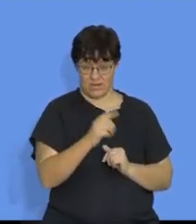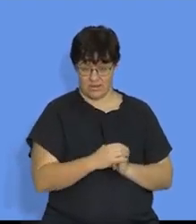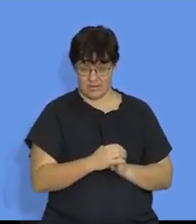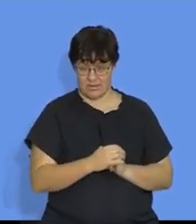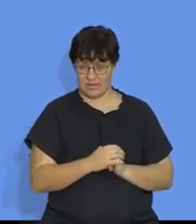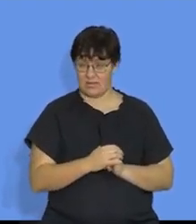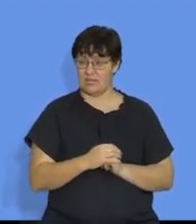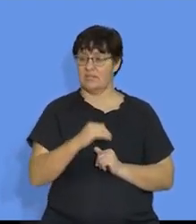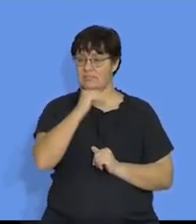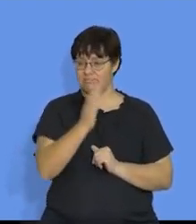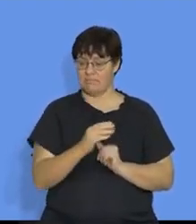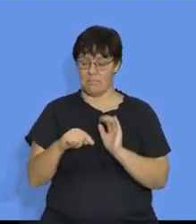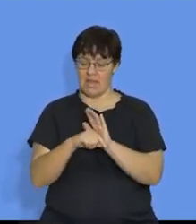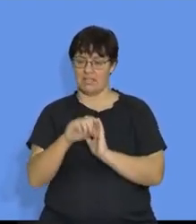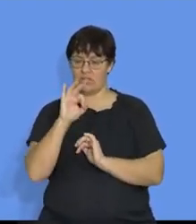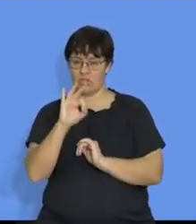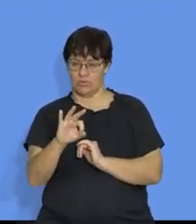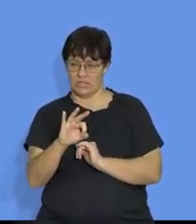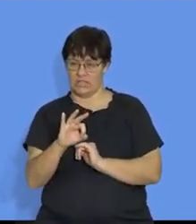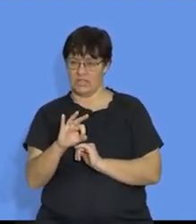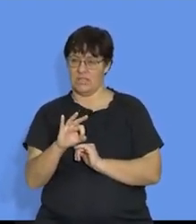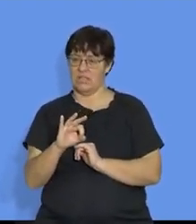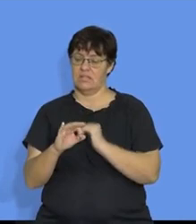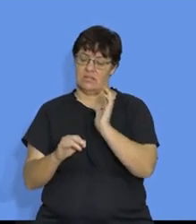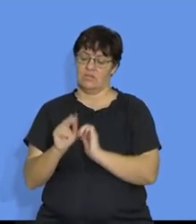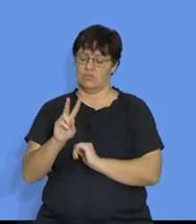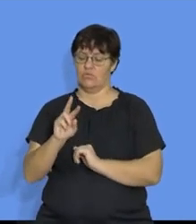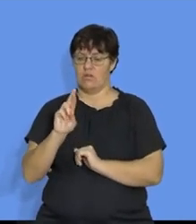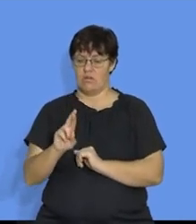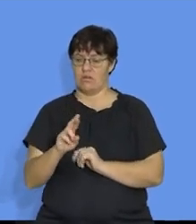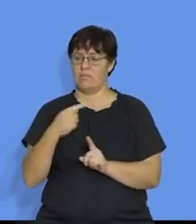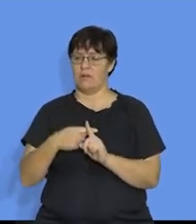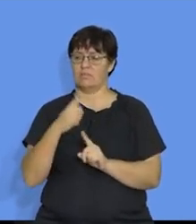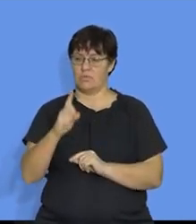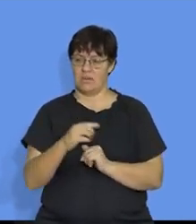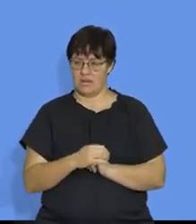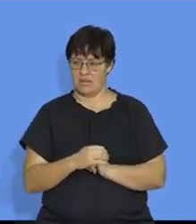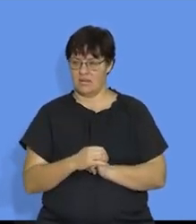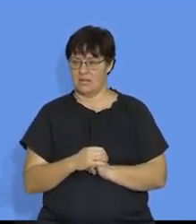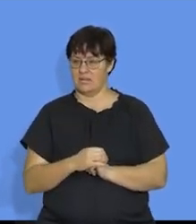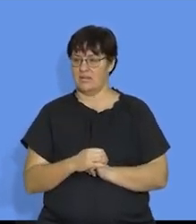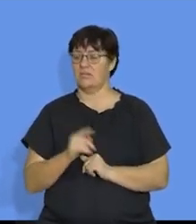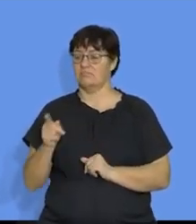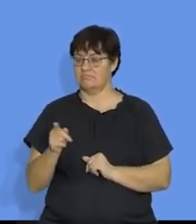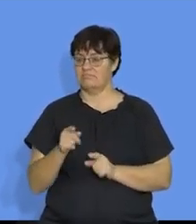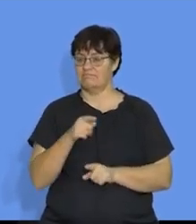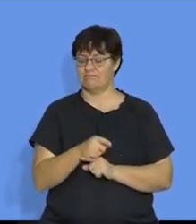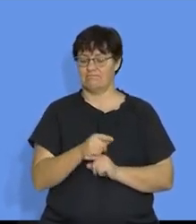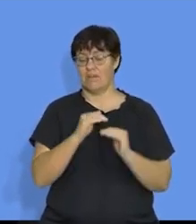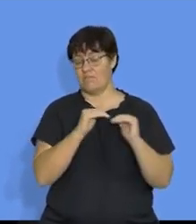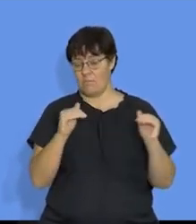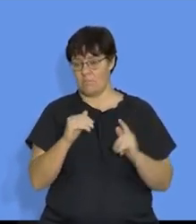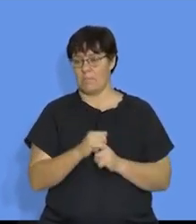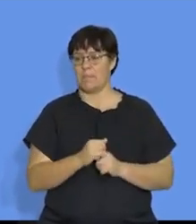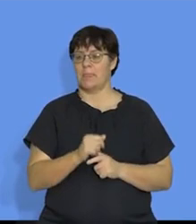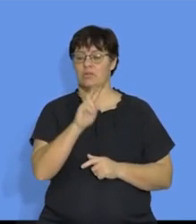1 minus 3 times 2R plus 1. So the factorized